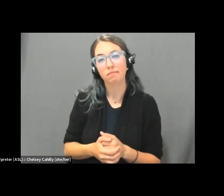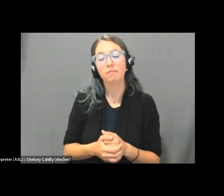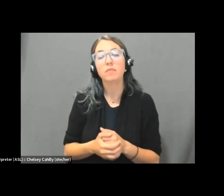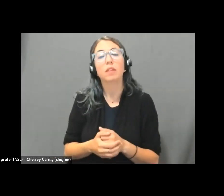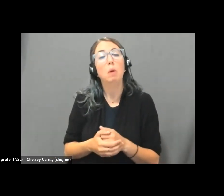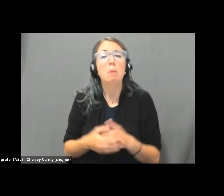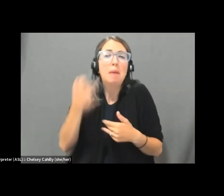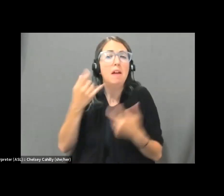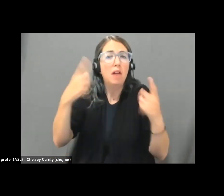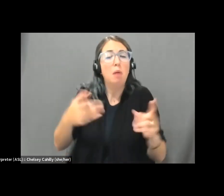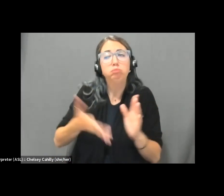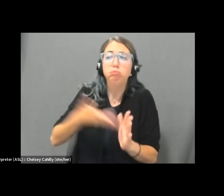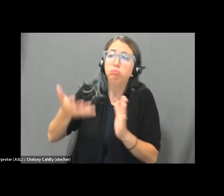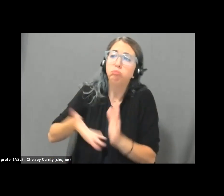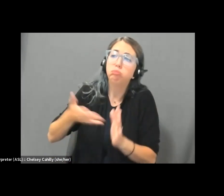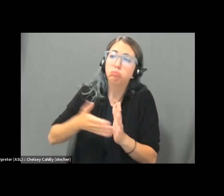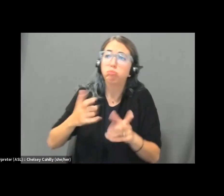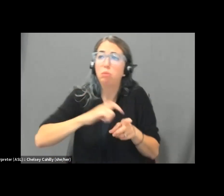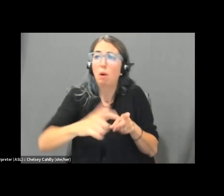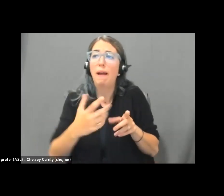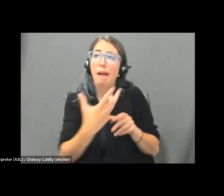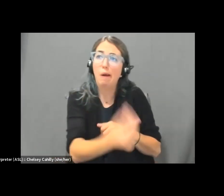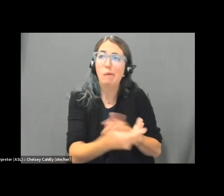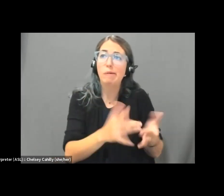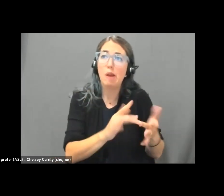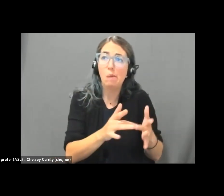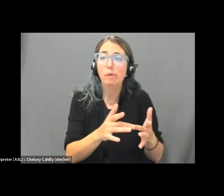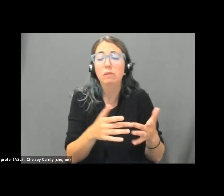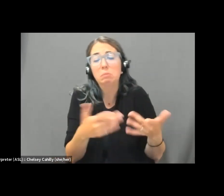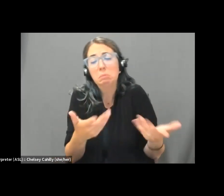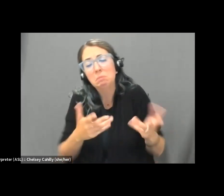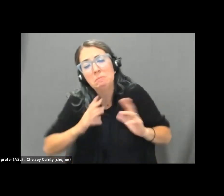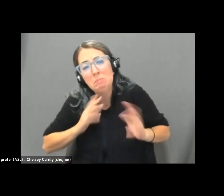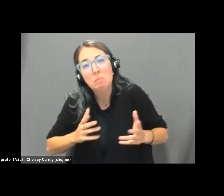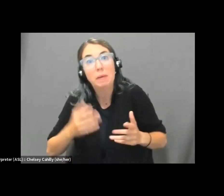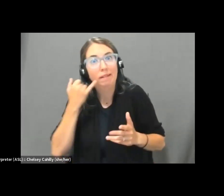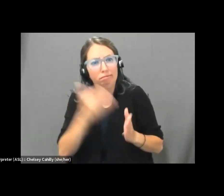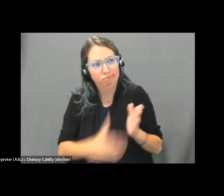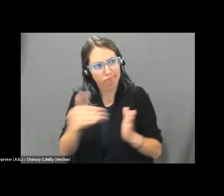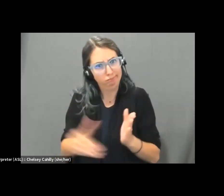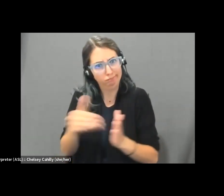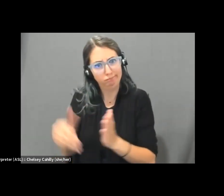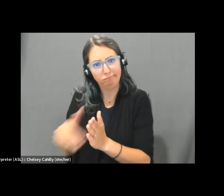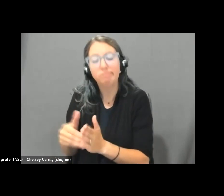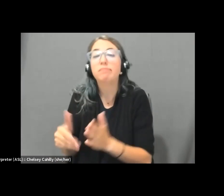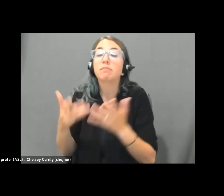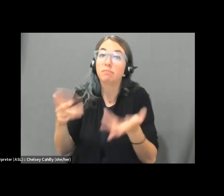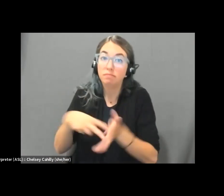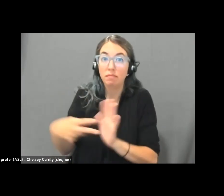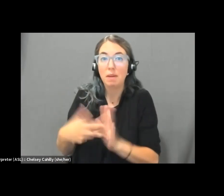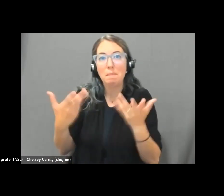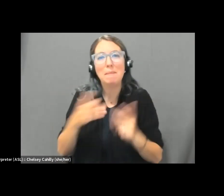through this closed loop referral mechanism, they may be enticed to just use the technology or to buy into it a little bit more closely